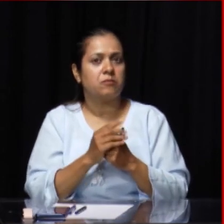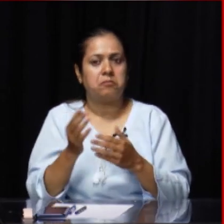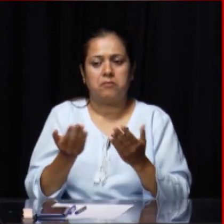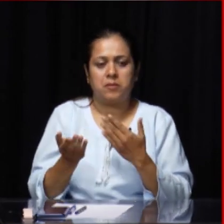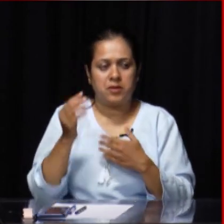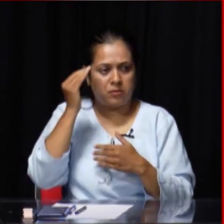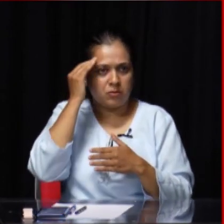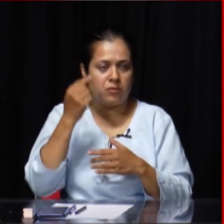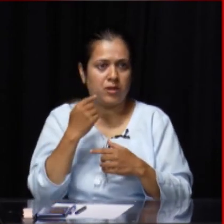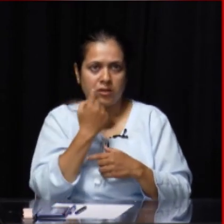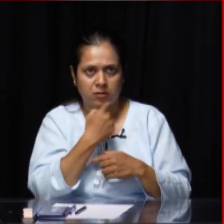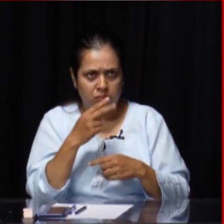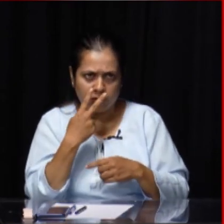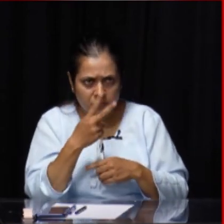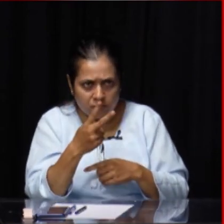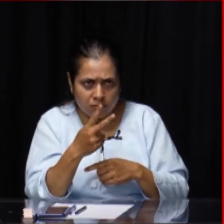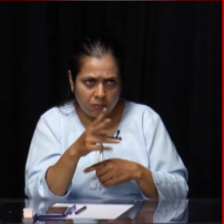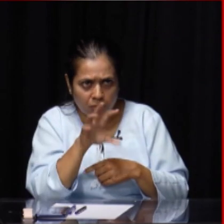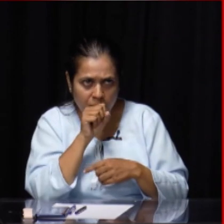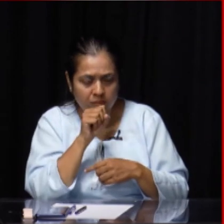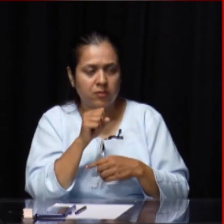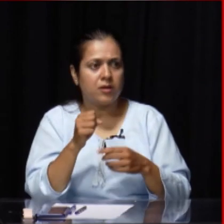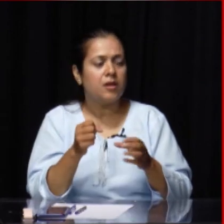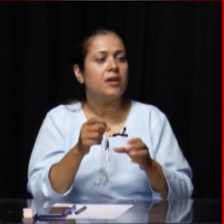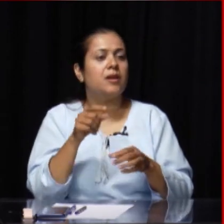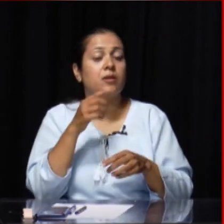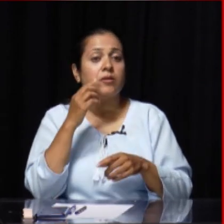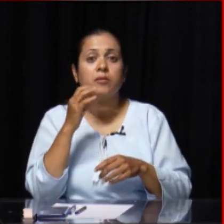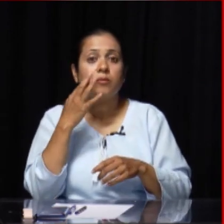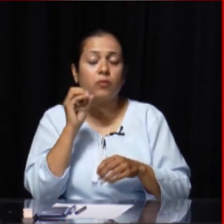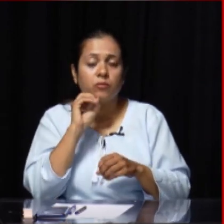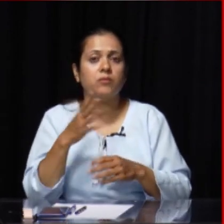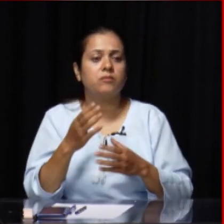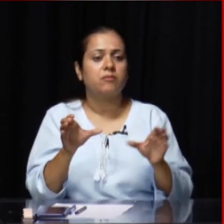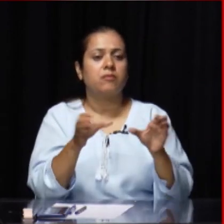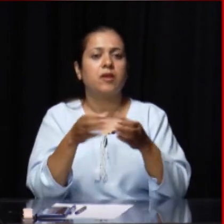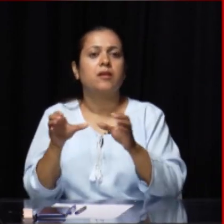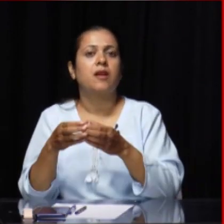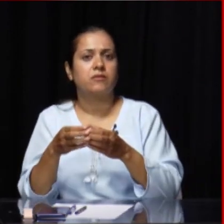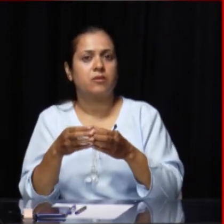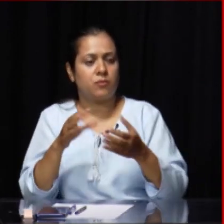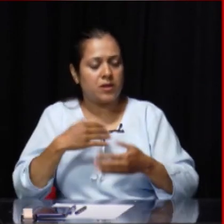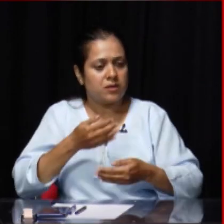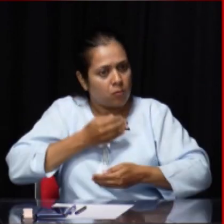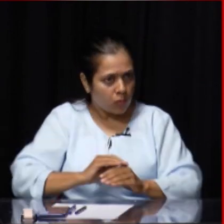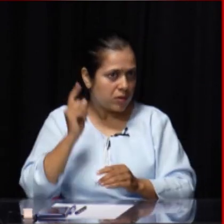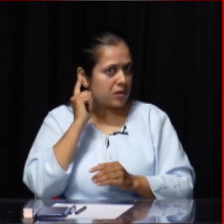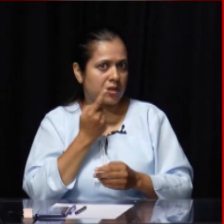you know lip reading. The point is, there are categories. Categories of born by